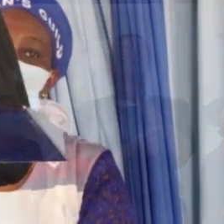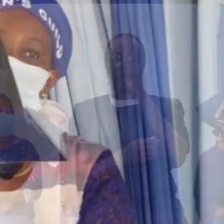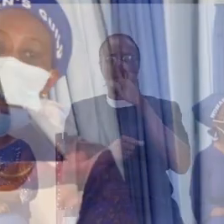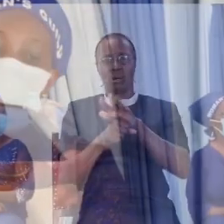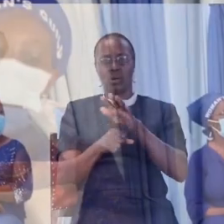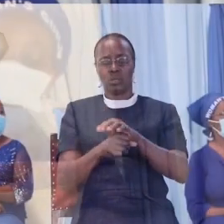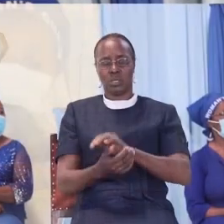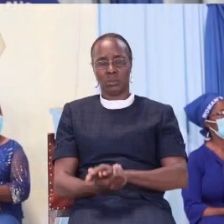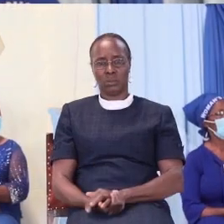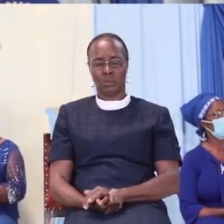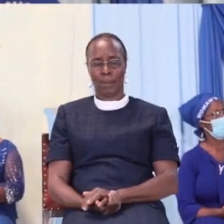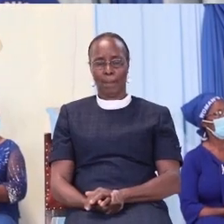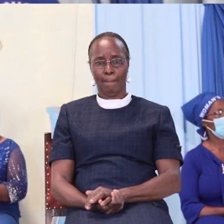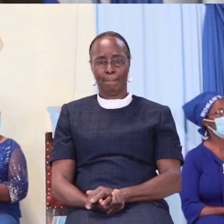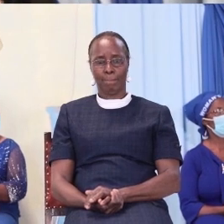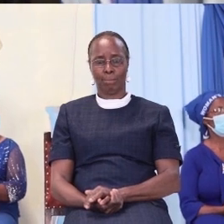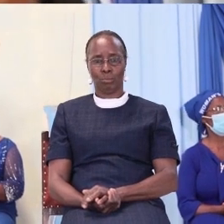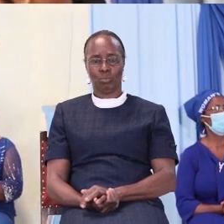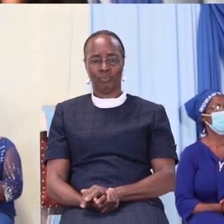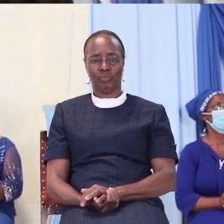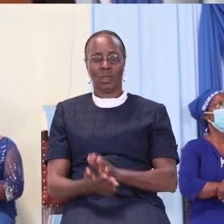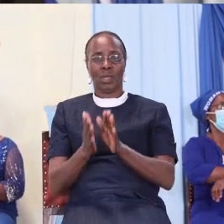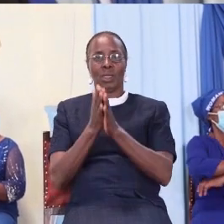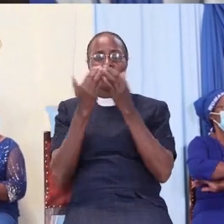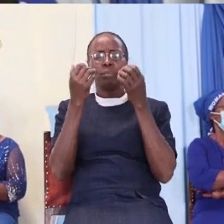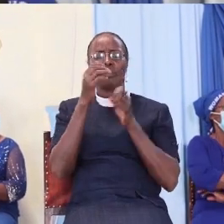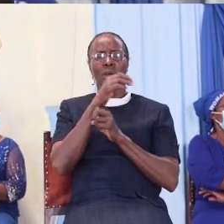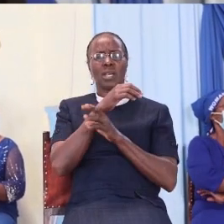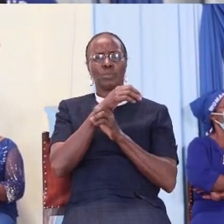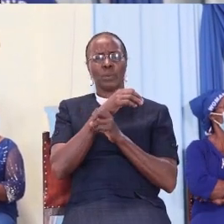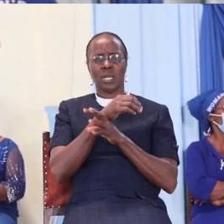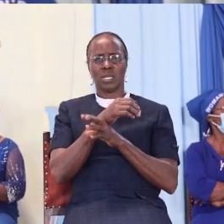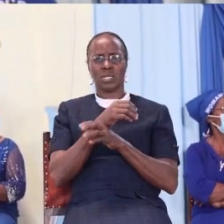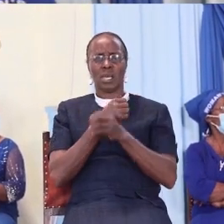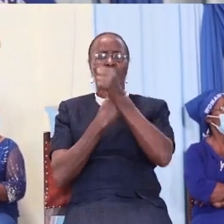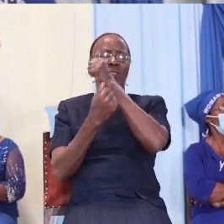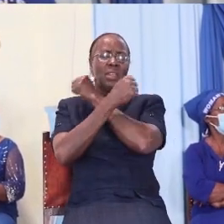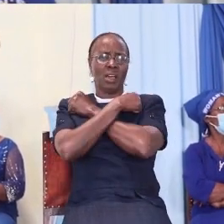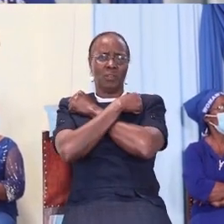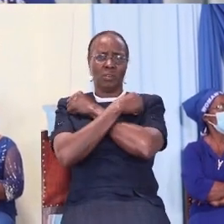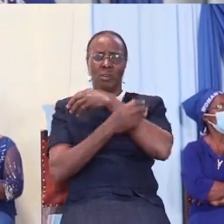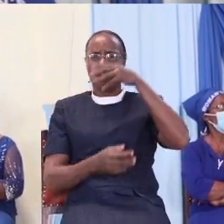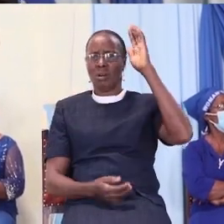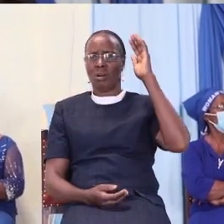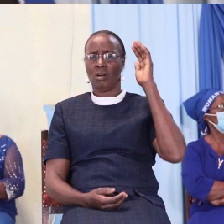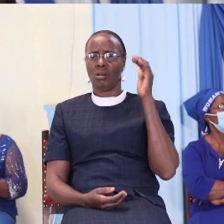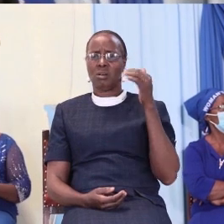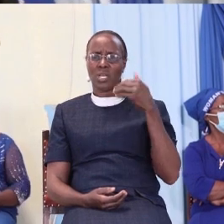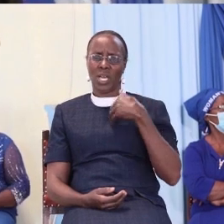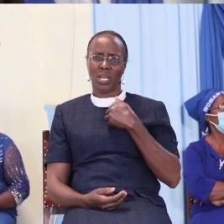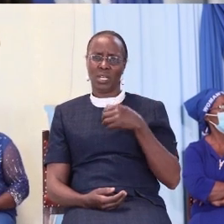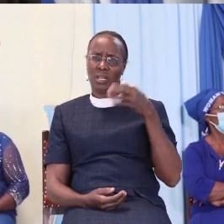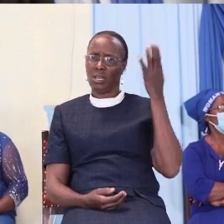of Deuteronomy, it always explains that love that God had for his